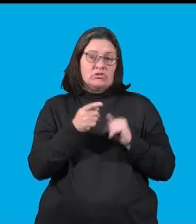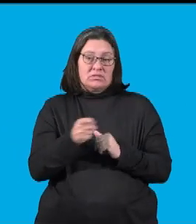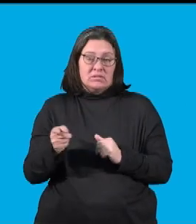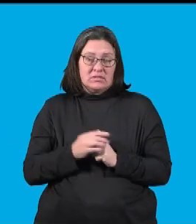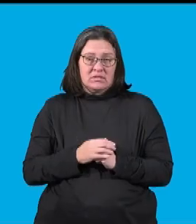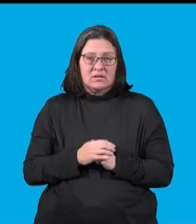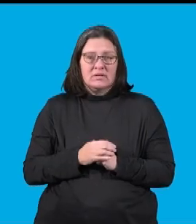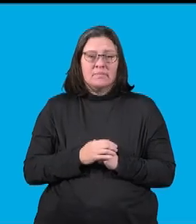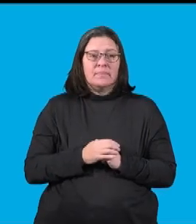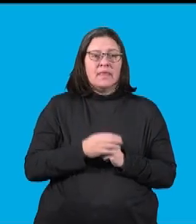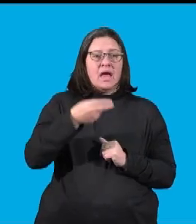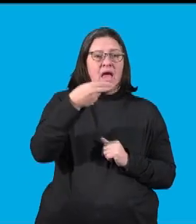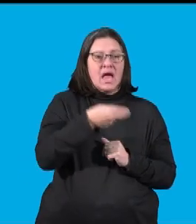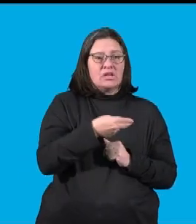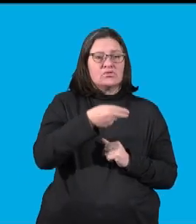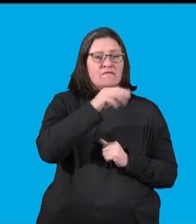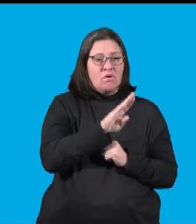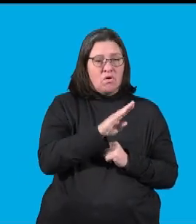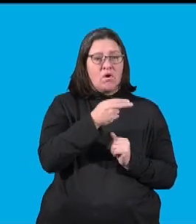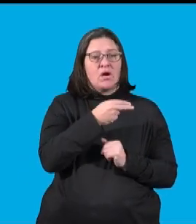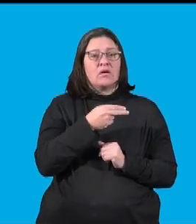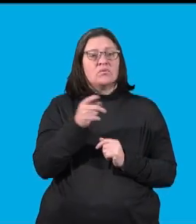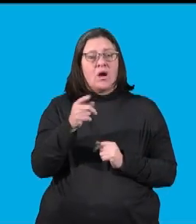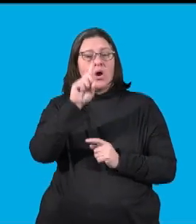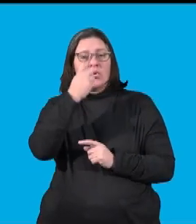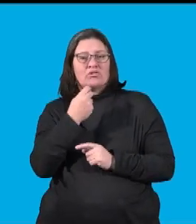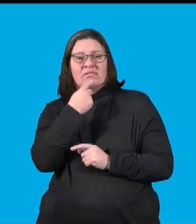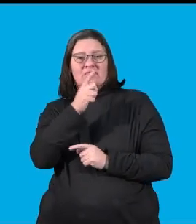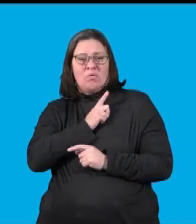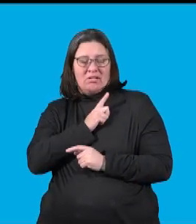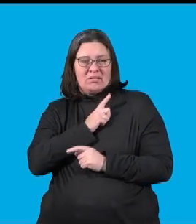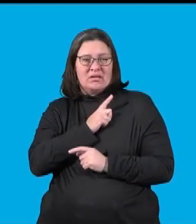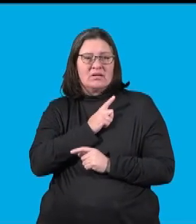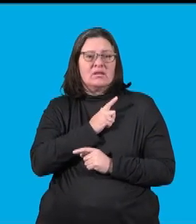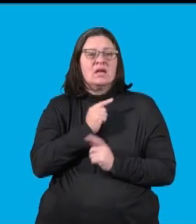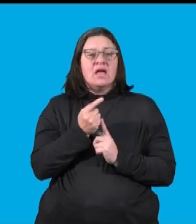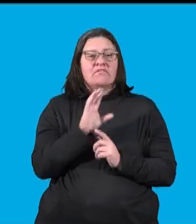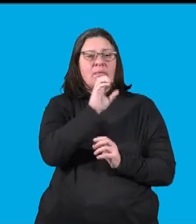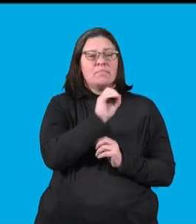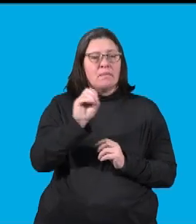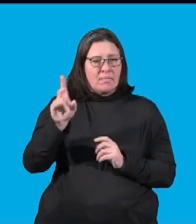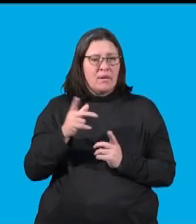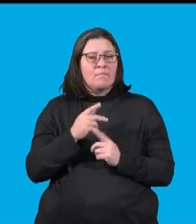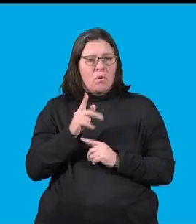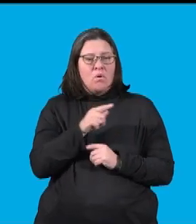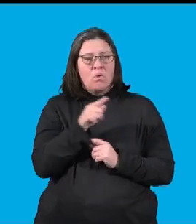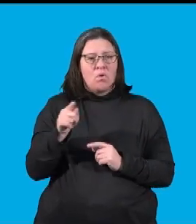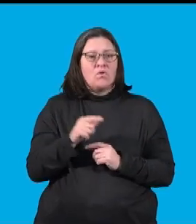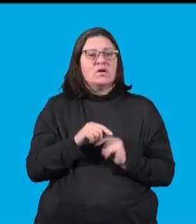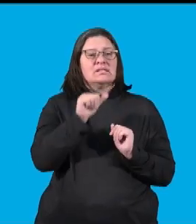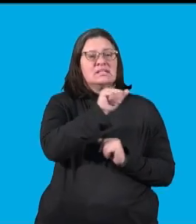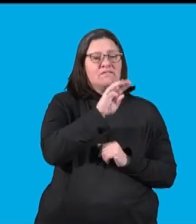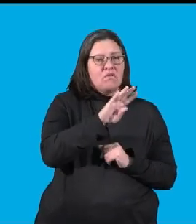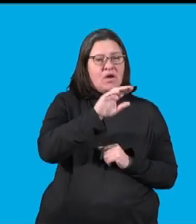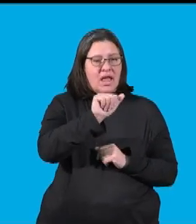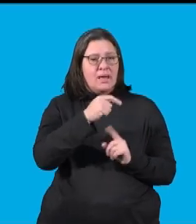equations. So I know that h of 4 is equal to 32 because that's what the question told me. And if I simplify that a little bit